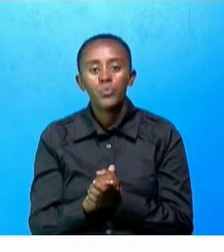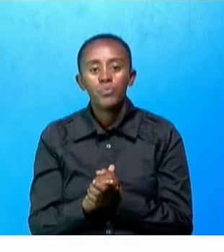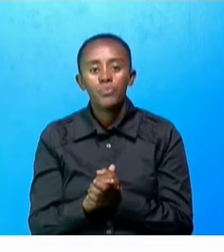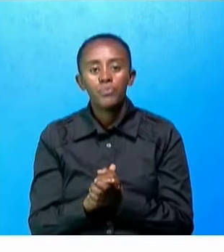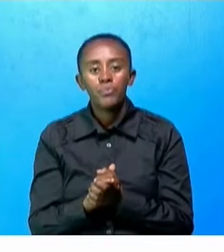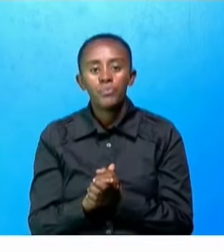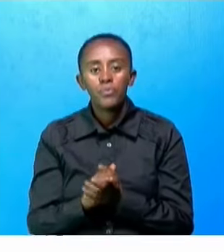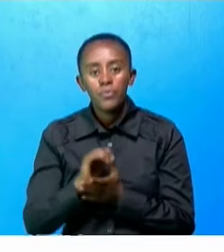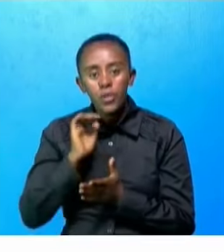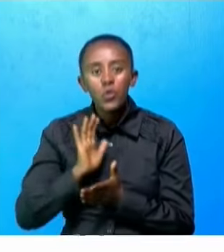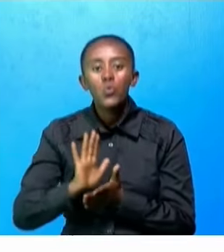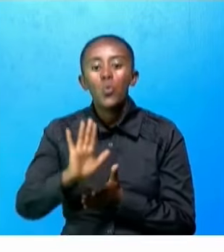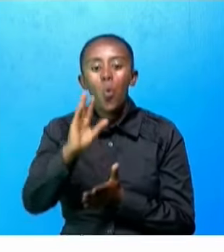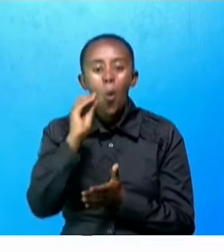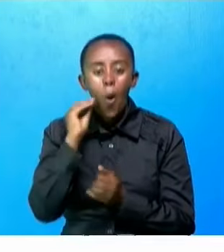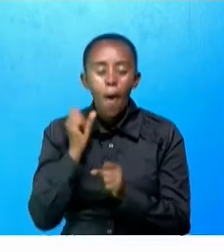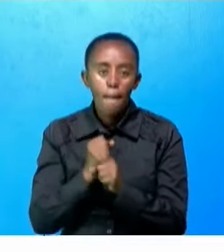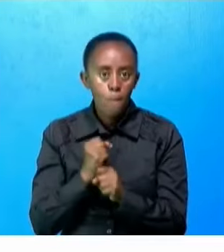your homework,